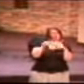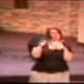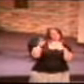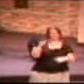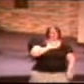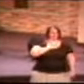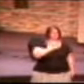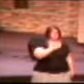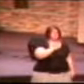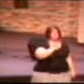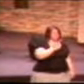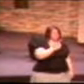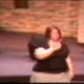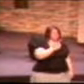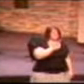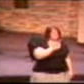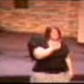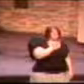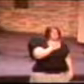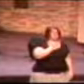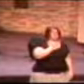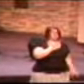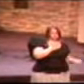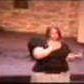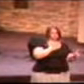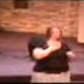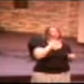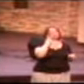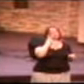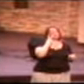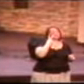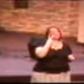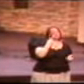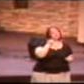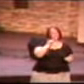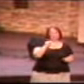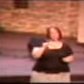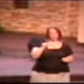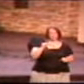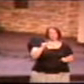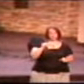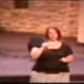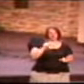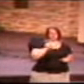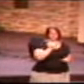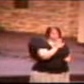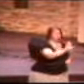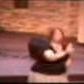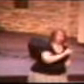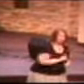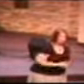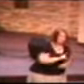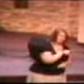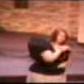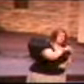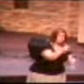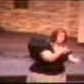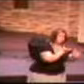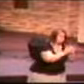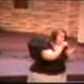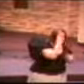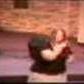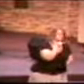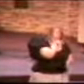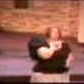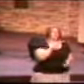mine. You see this is not your kingdom Jesus is asking you to pray for. This is not